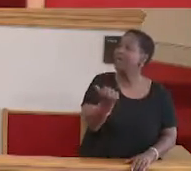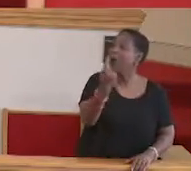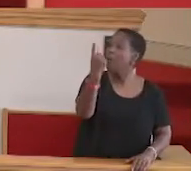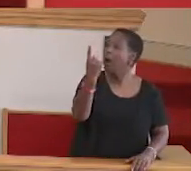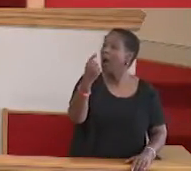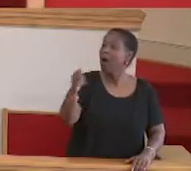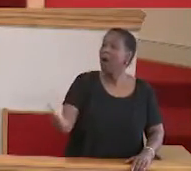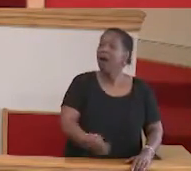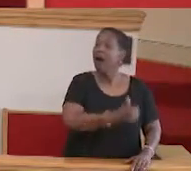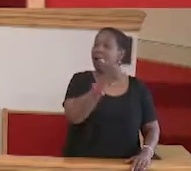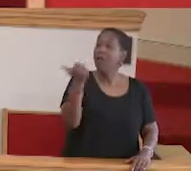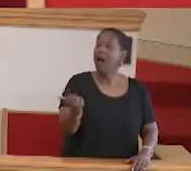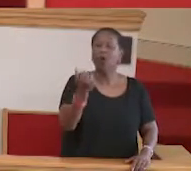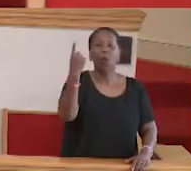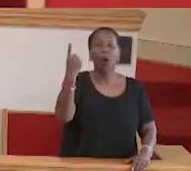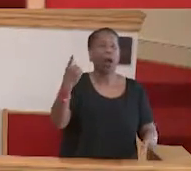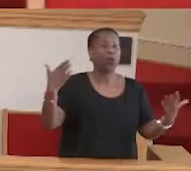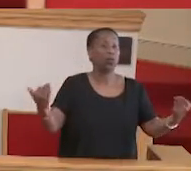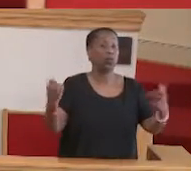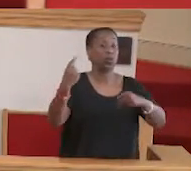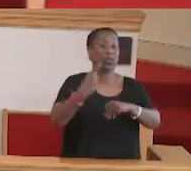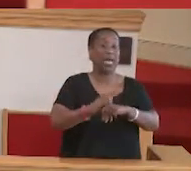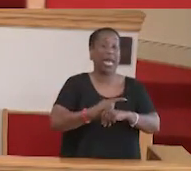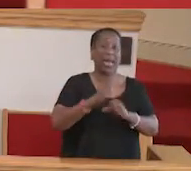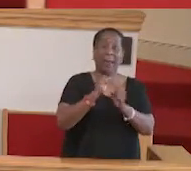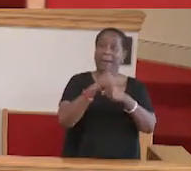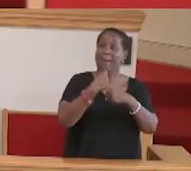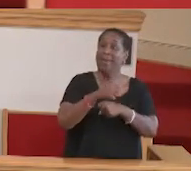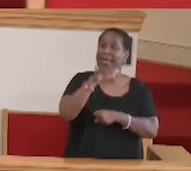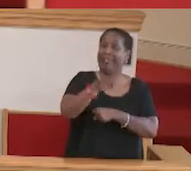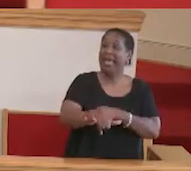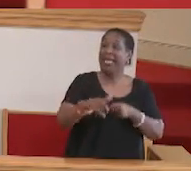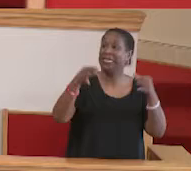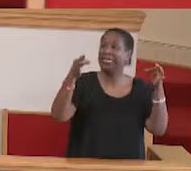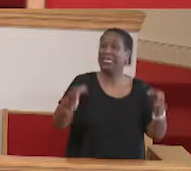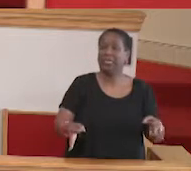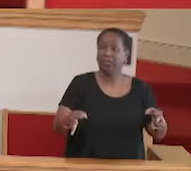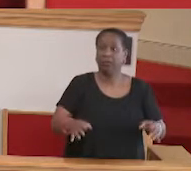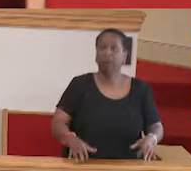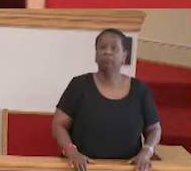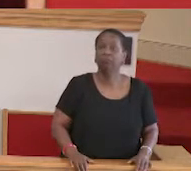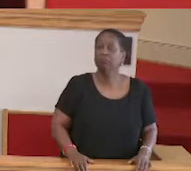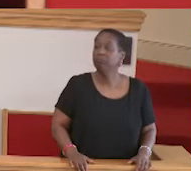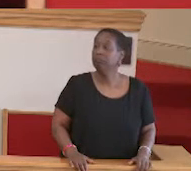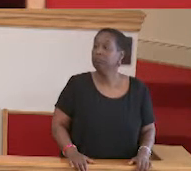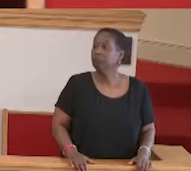Is there another today that would make that decision?